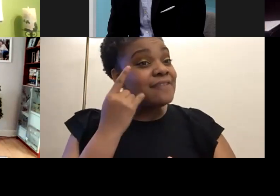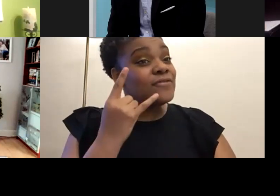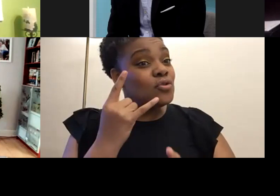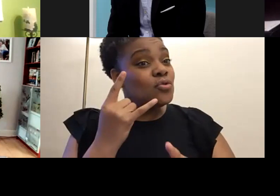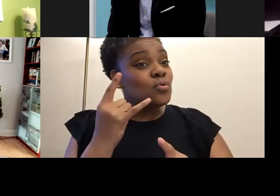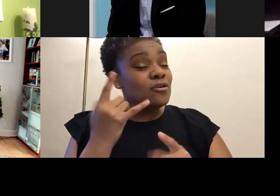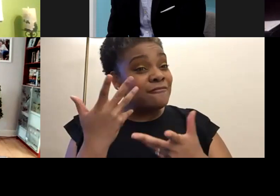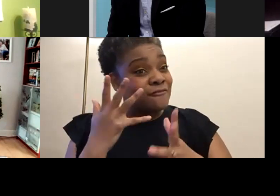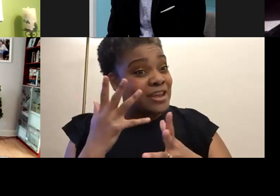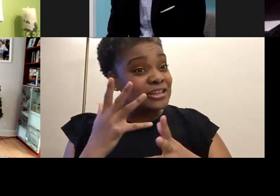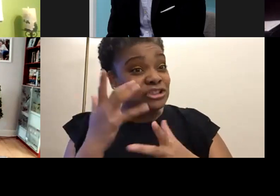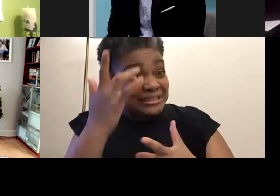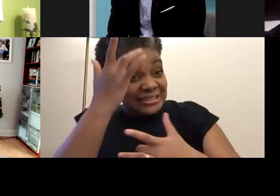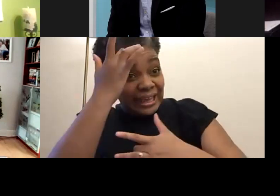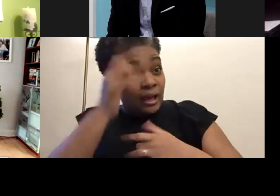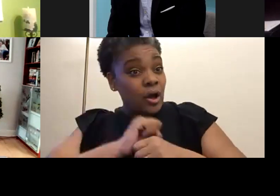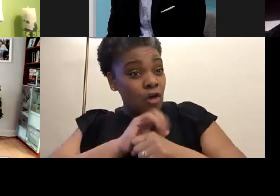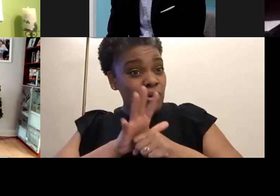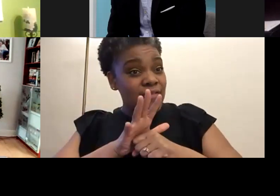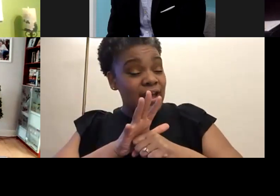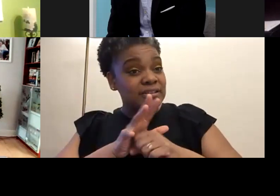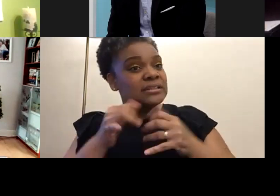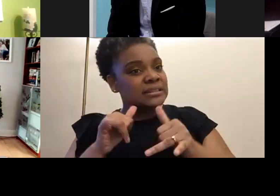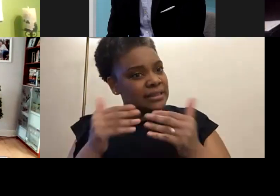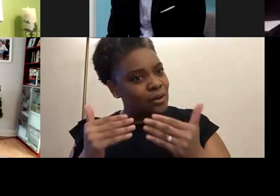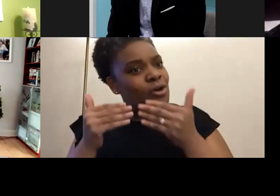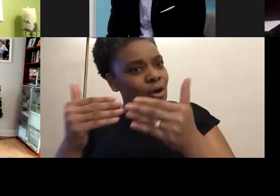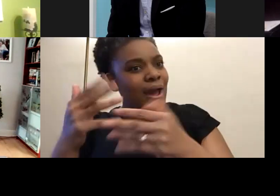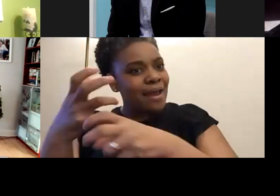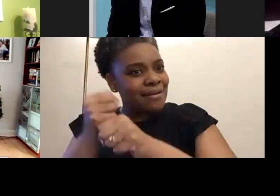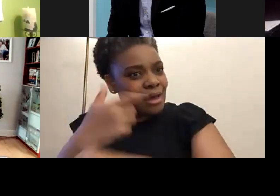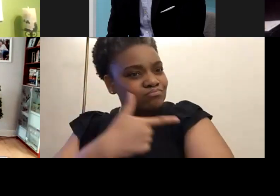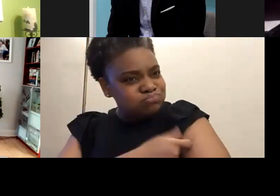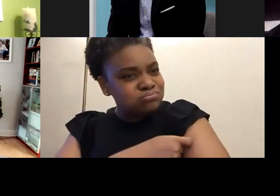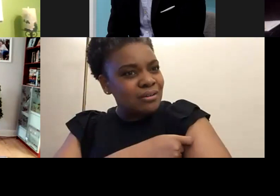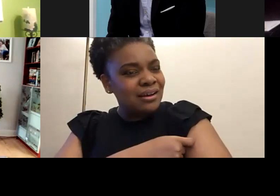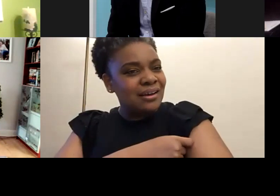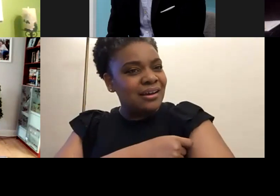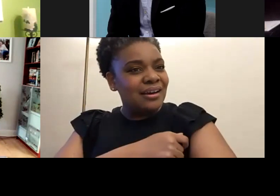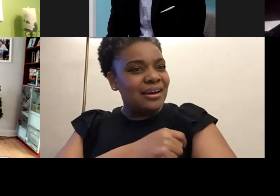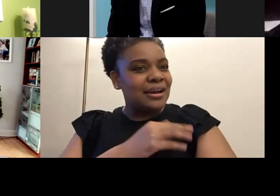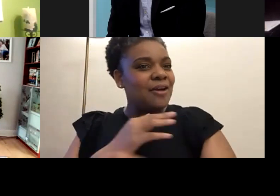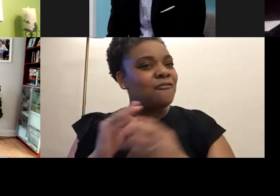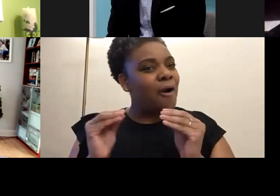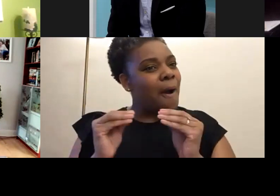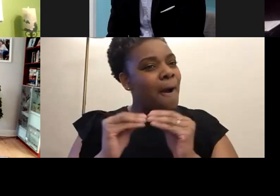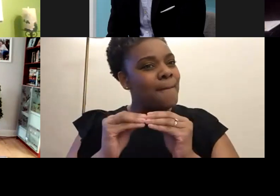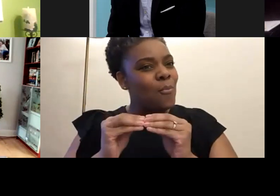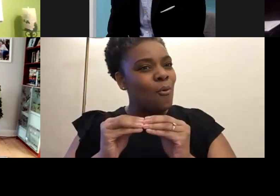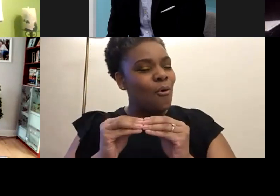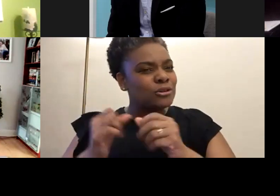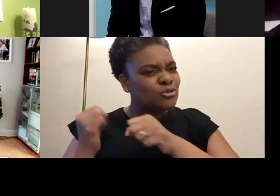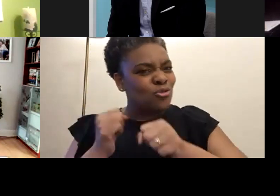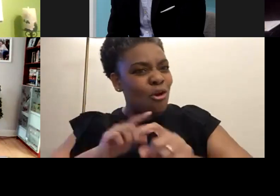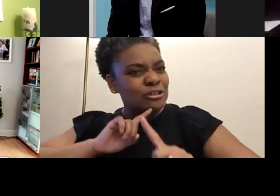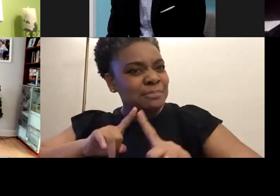So I am just a big proponent of like getting more information and learning about the vaccines as it unfolds. It is something that we're learning